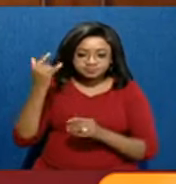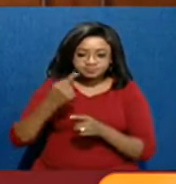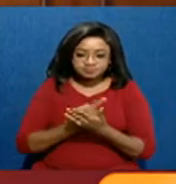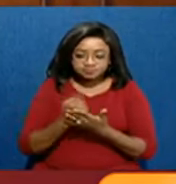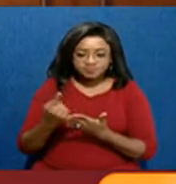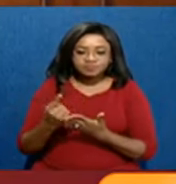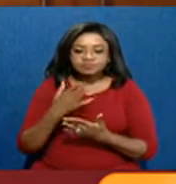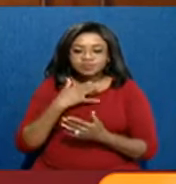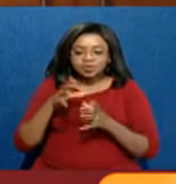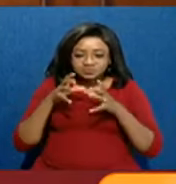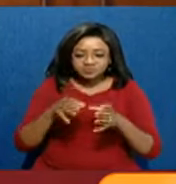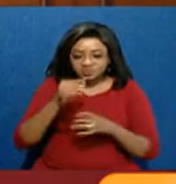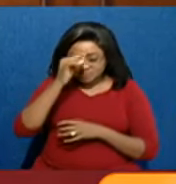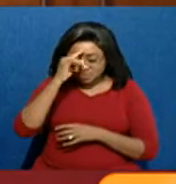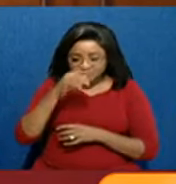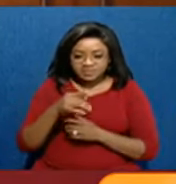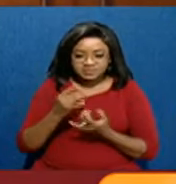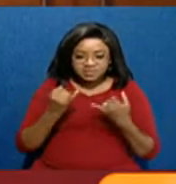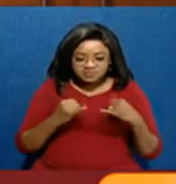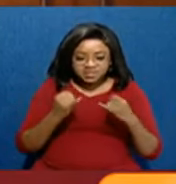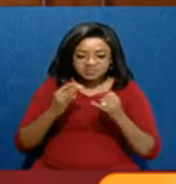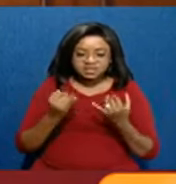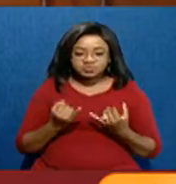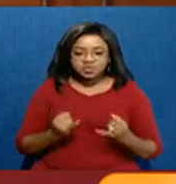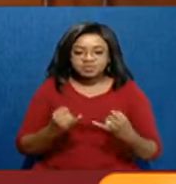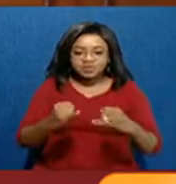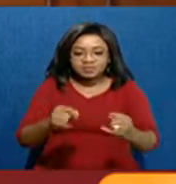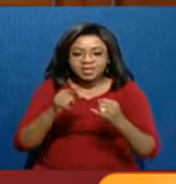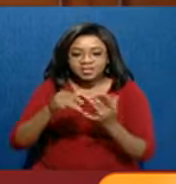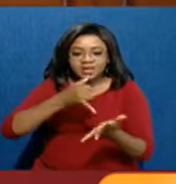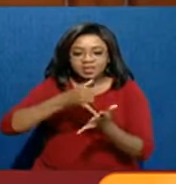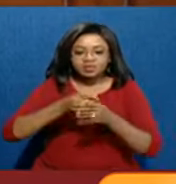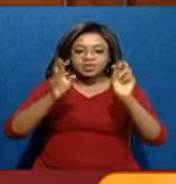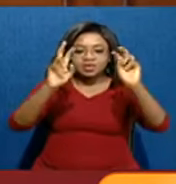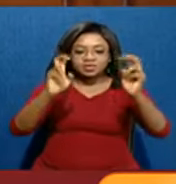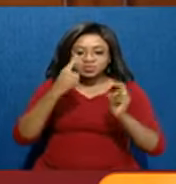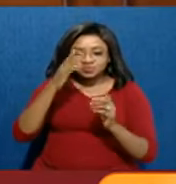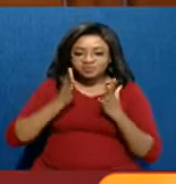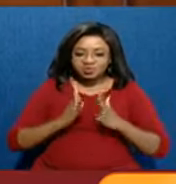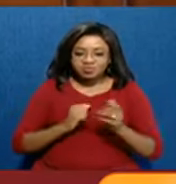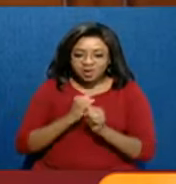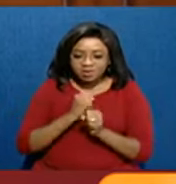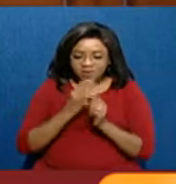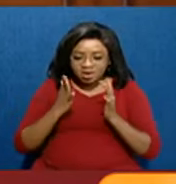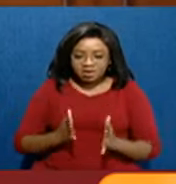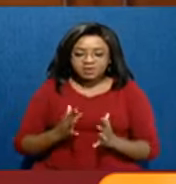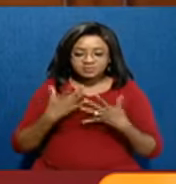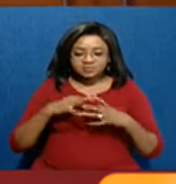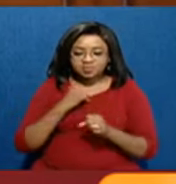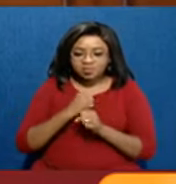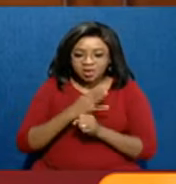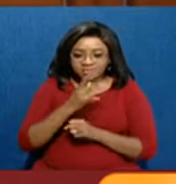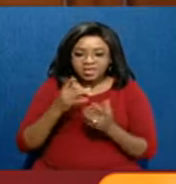to force the government's hand to try and implement this, including matters to do with the human resource element of the health